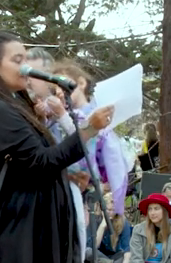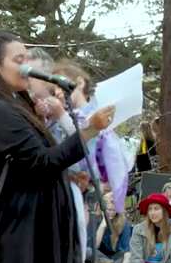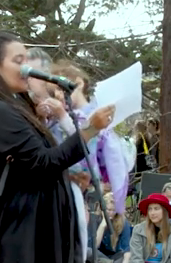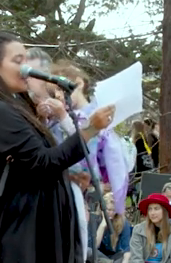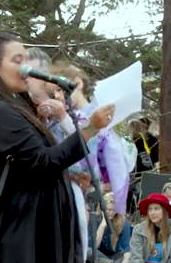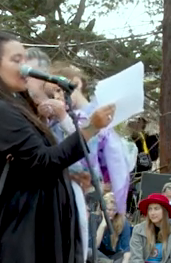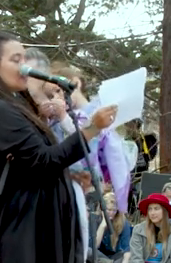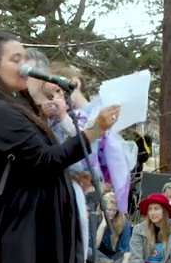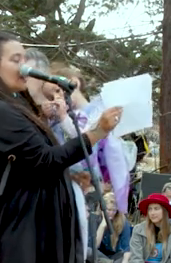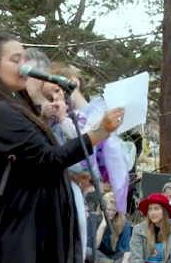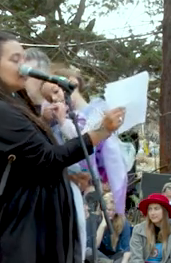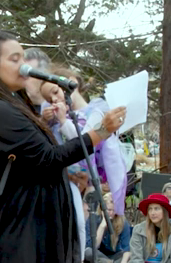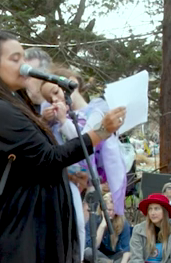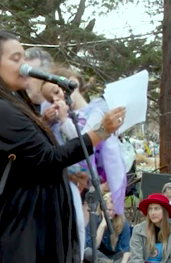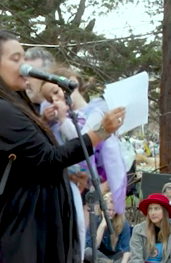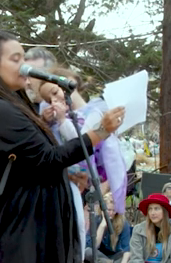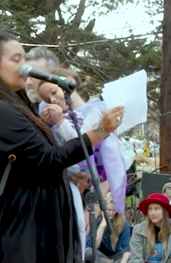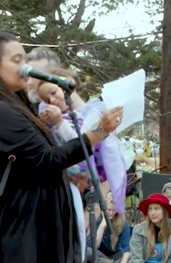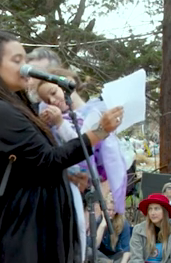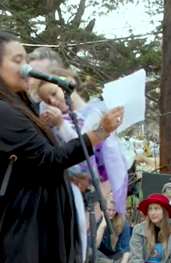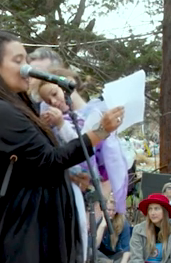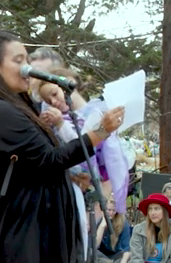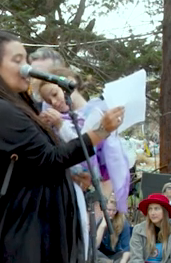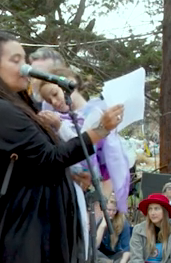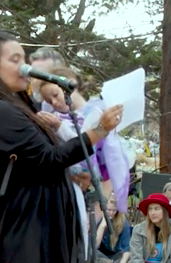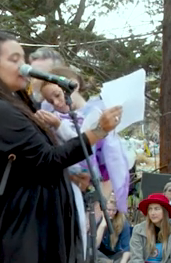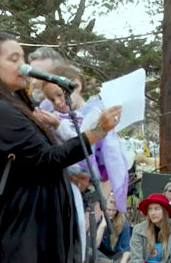Miller, Michael Brown,